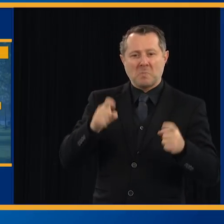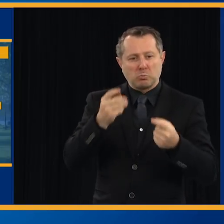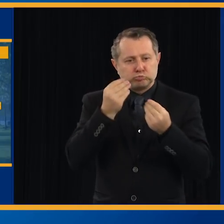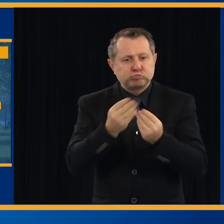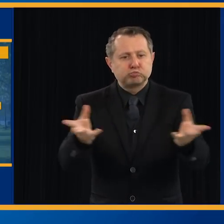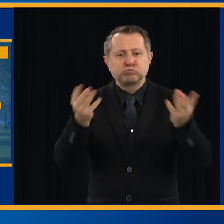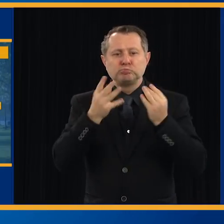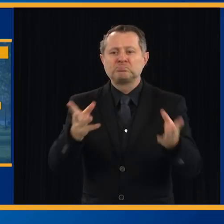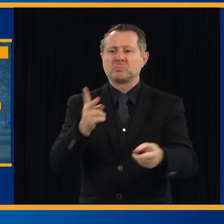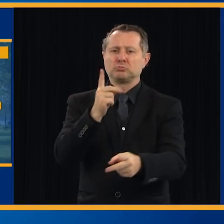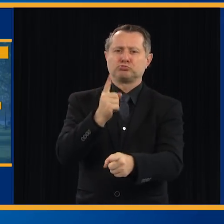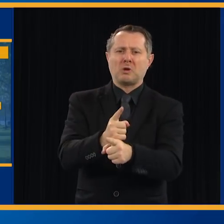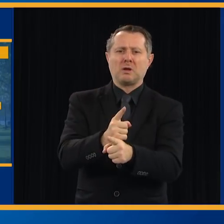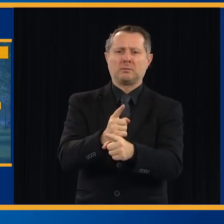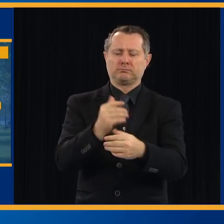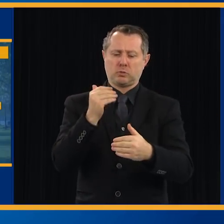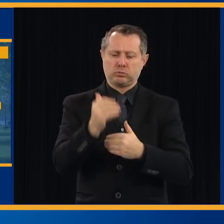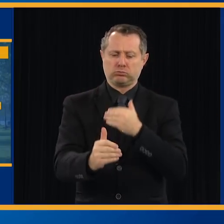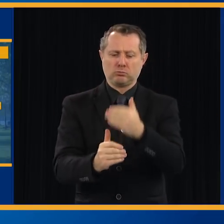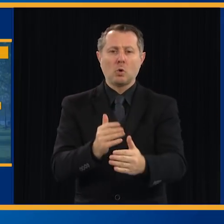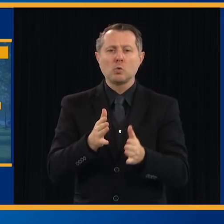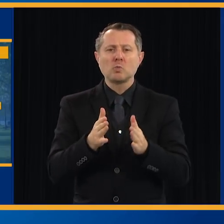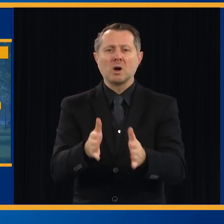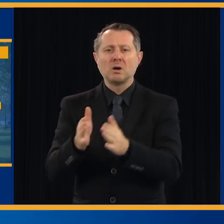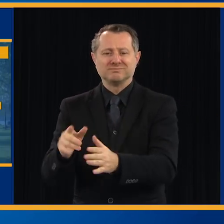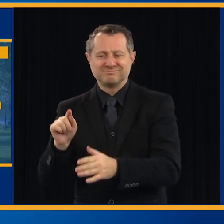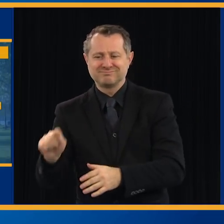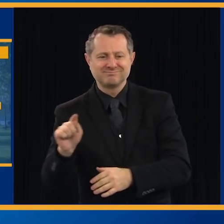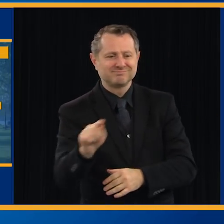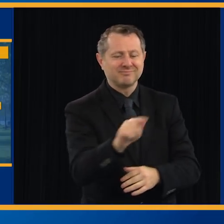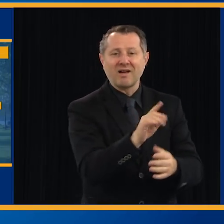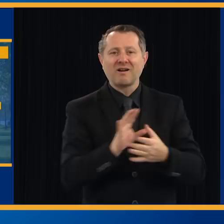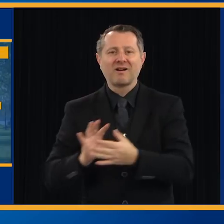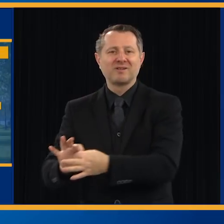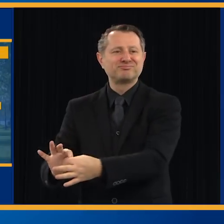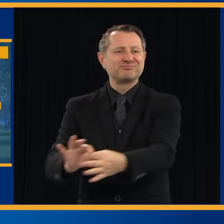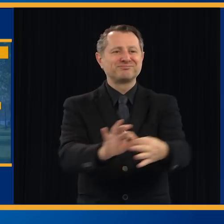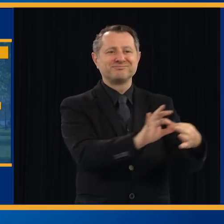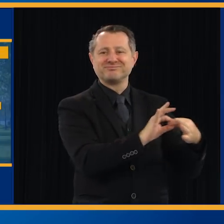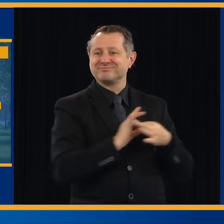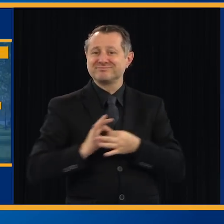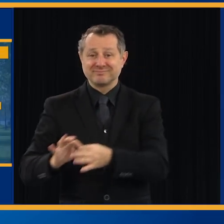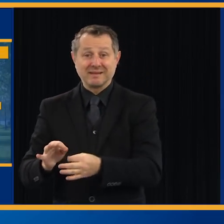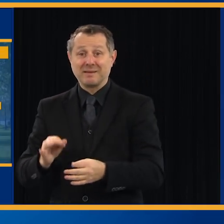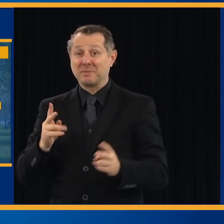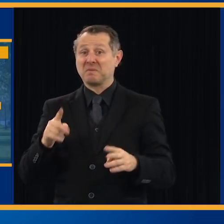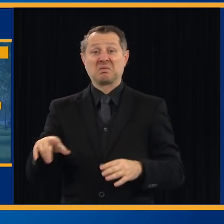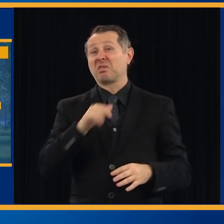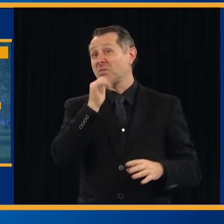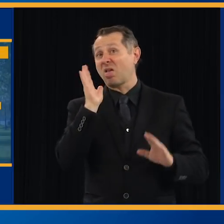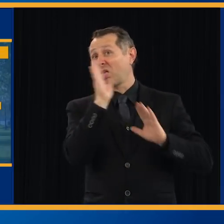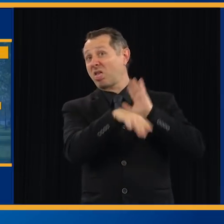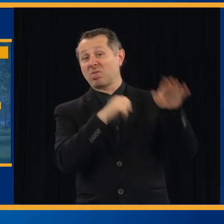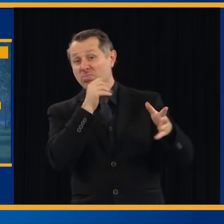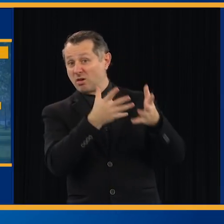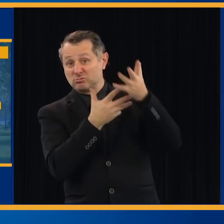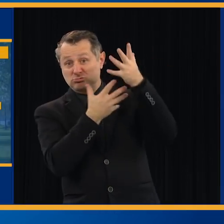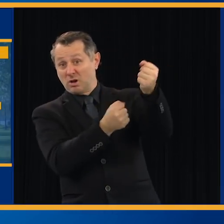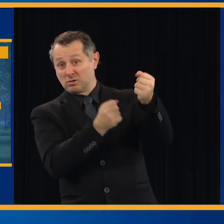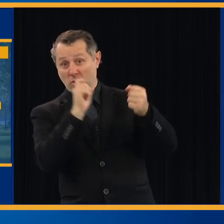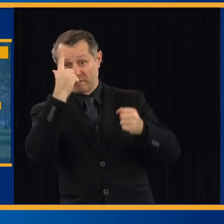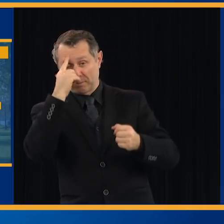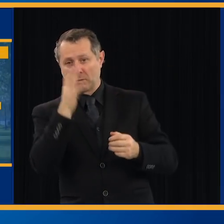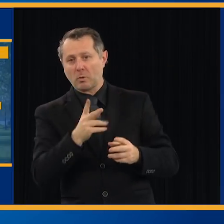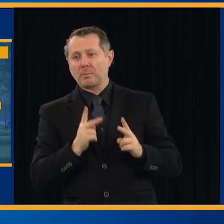one message, and there's no confusion. Because if people don't have confidence in government right now, if they think